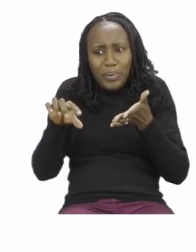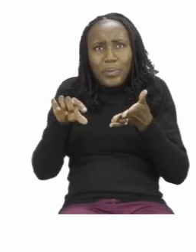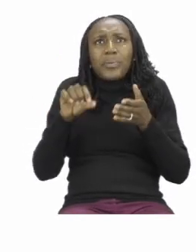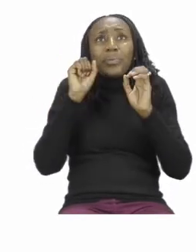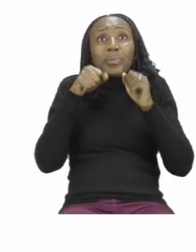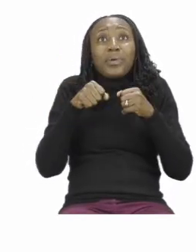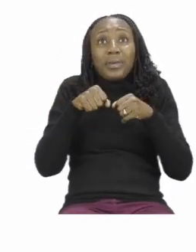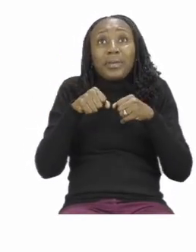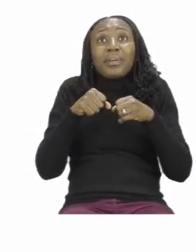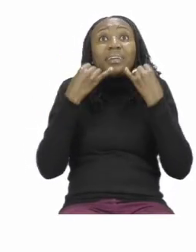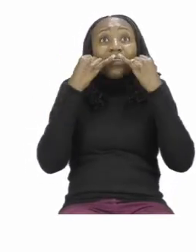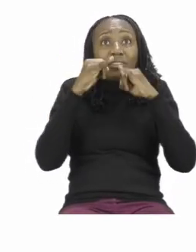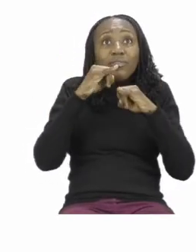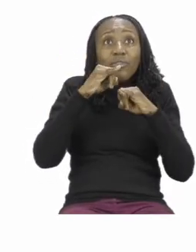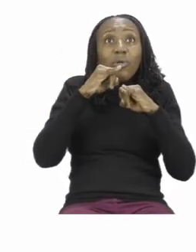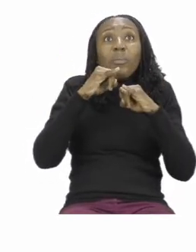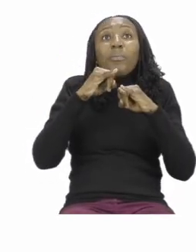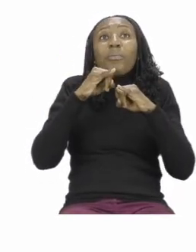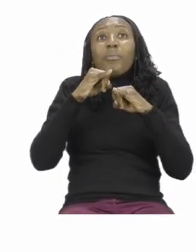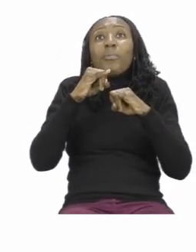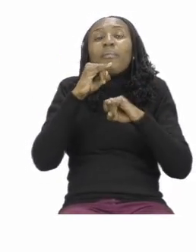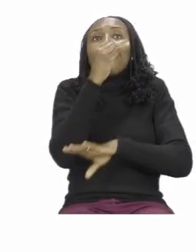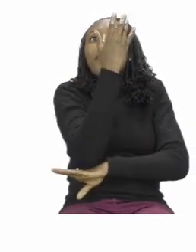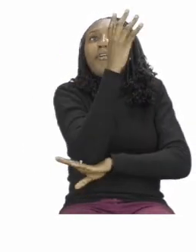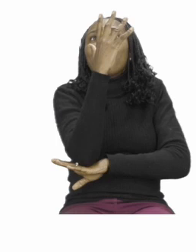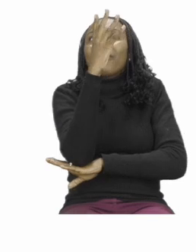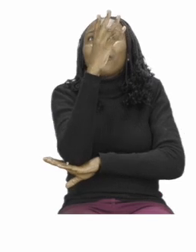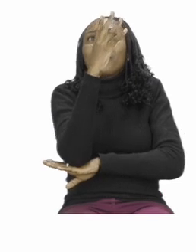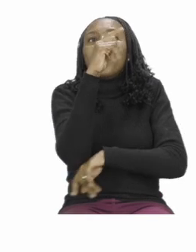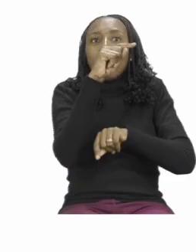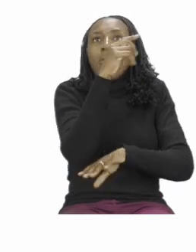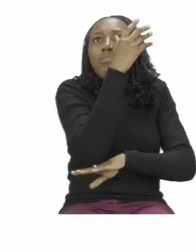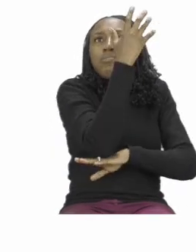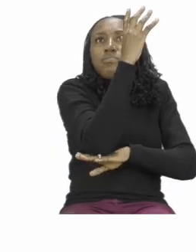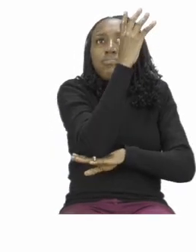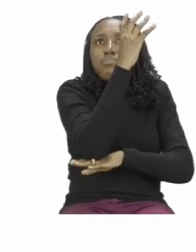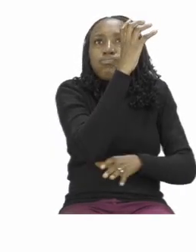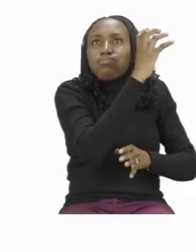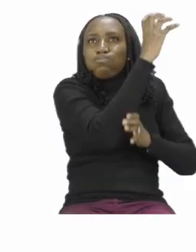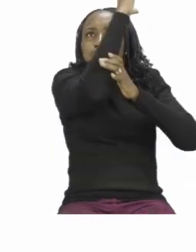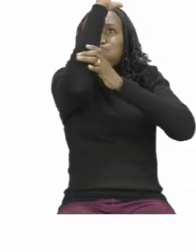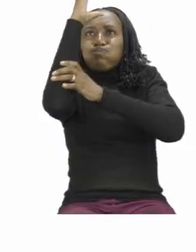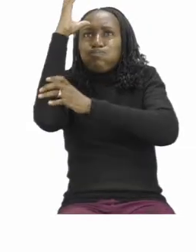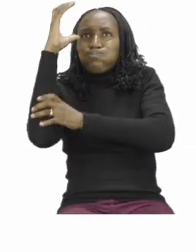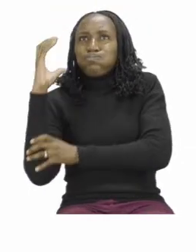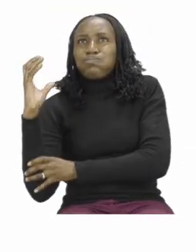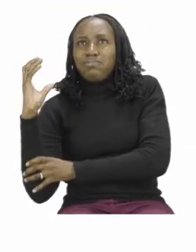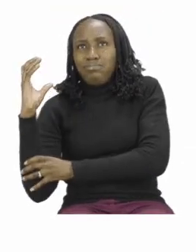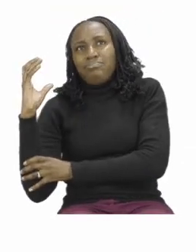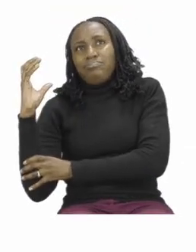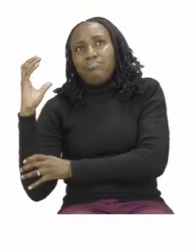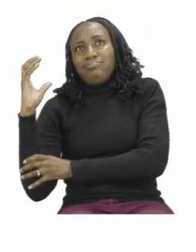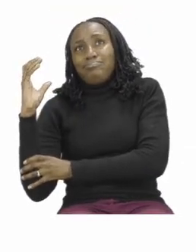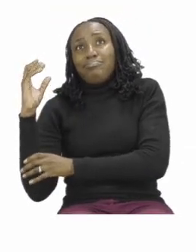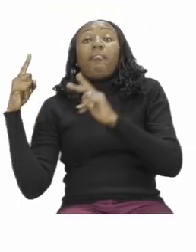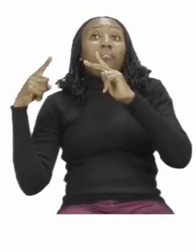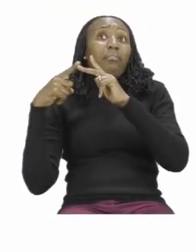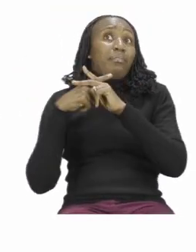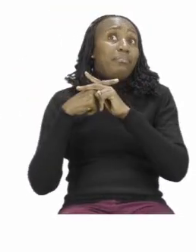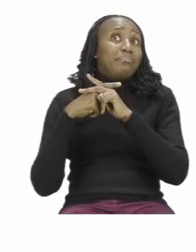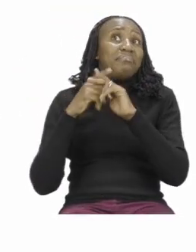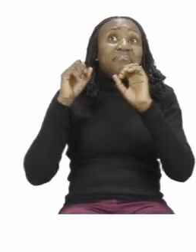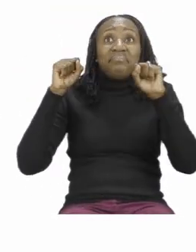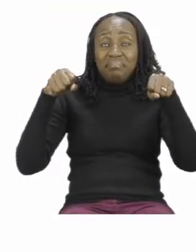the mulberry tree, be uprooted and planted in